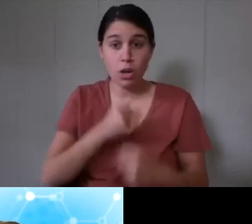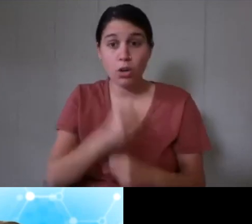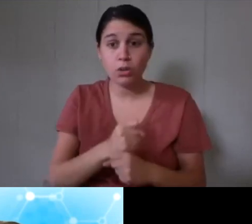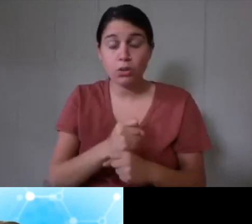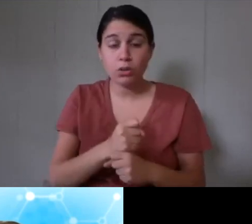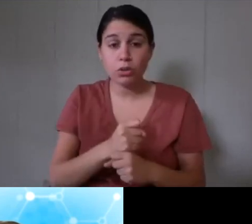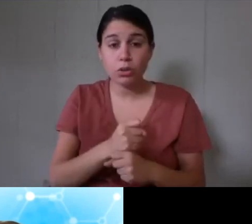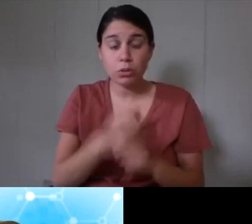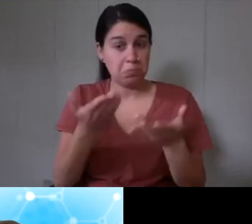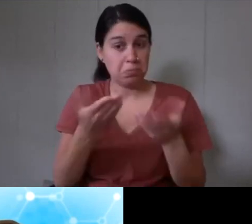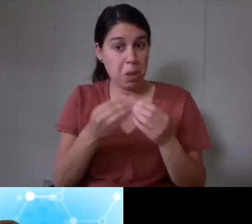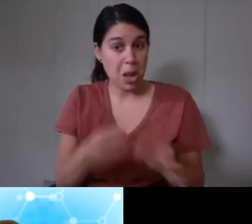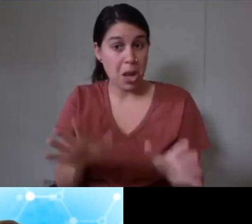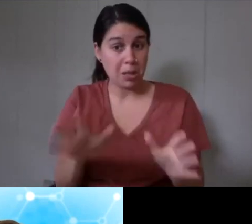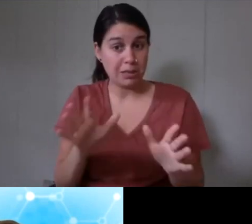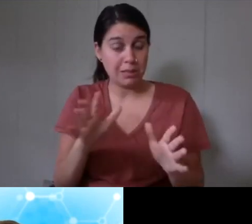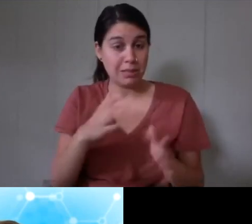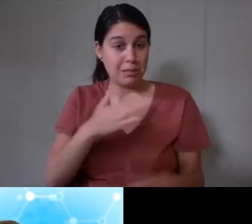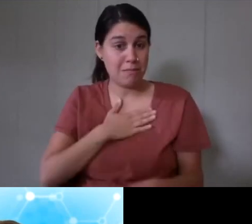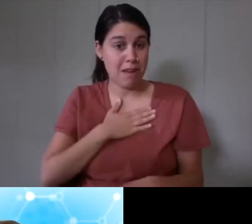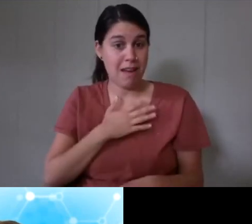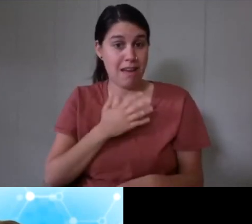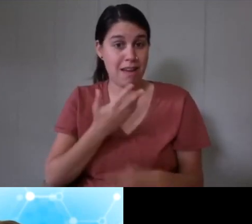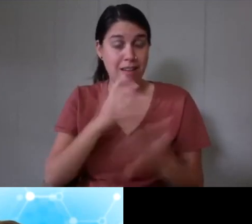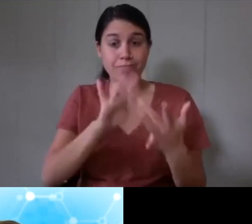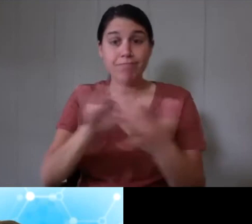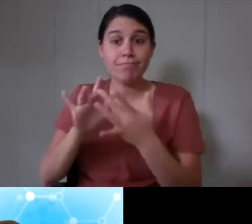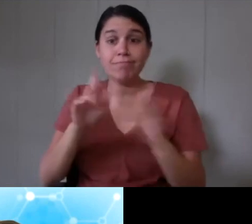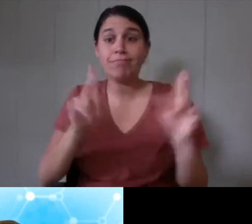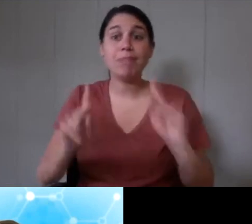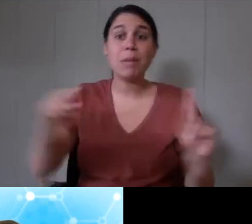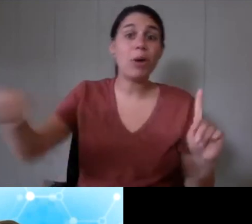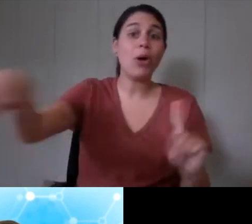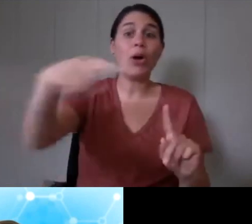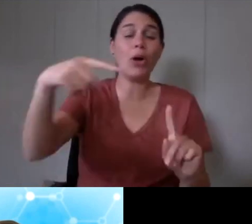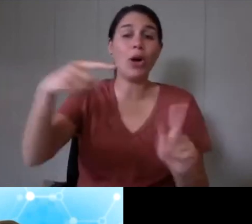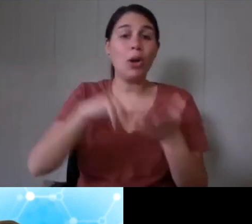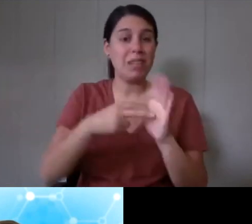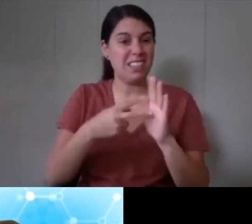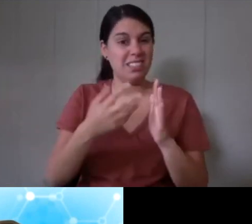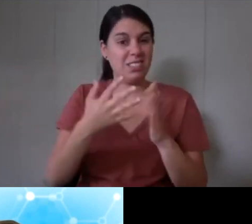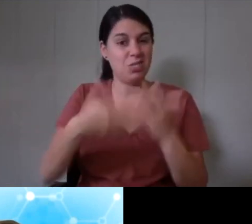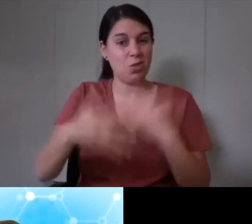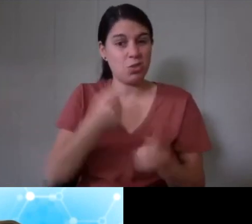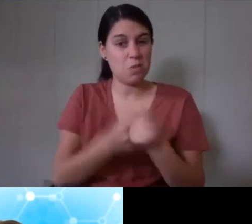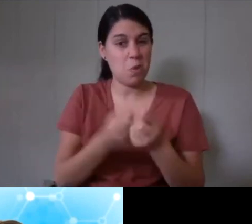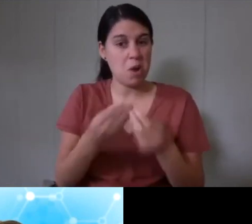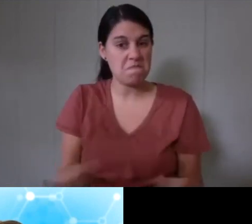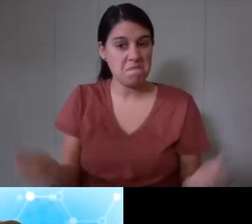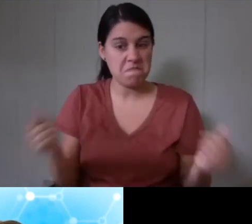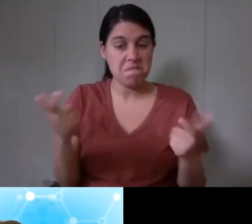may have lost a lot of your contacts outside of prison, so your social support may not